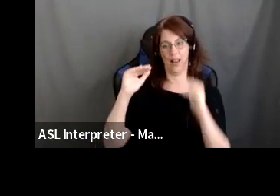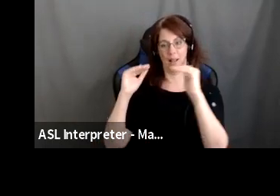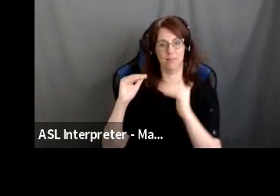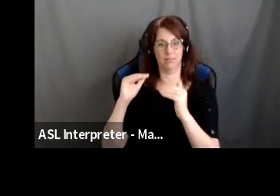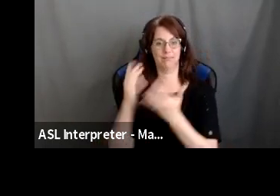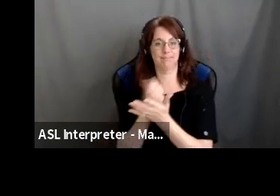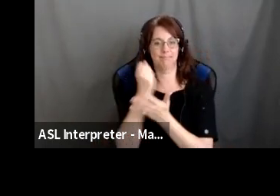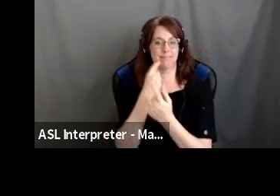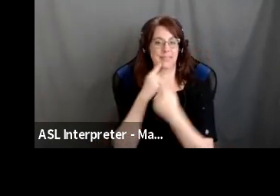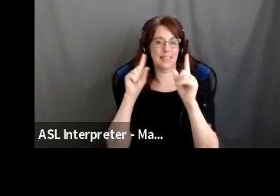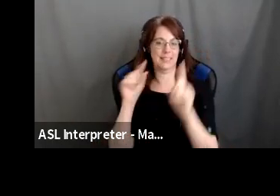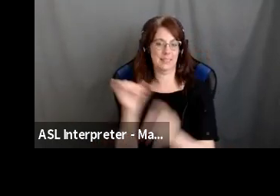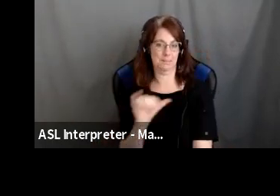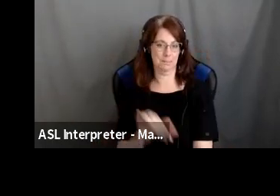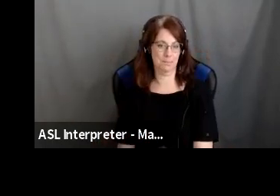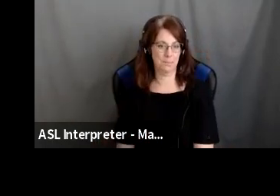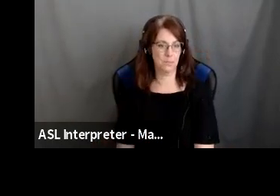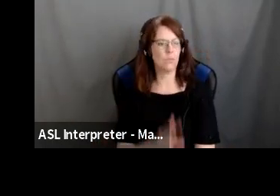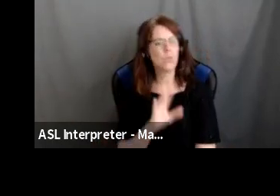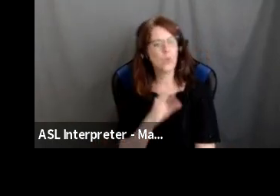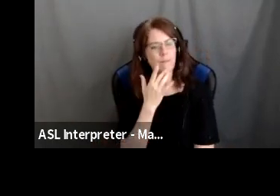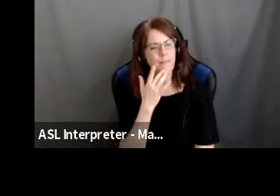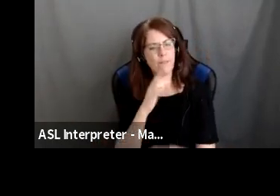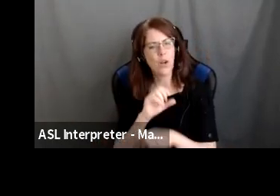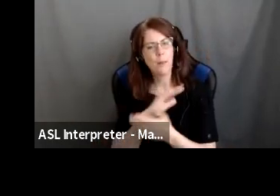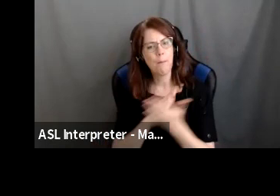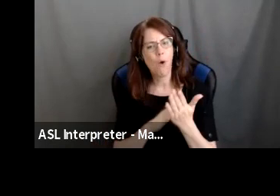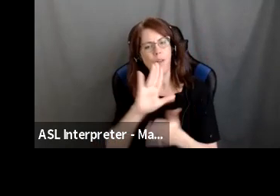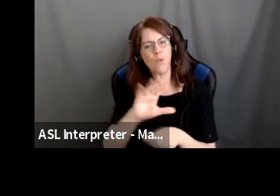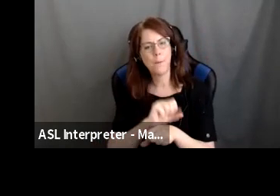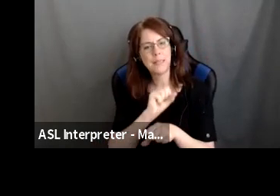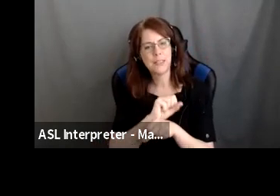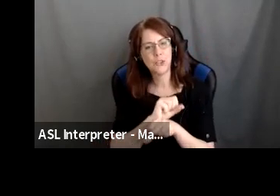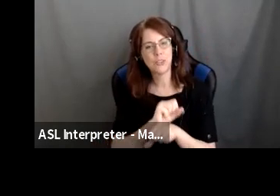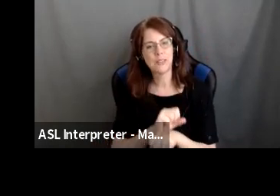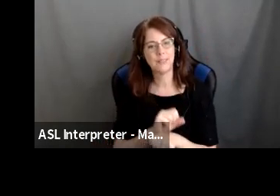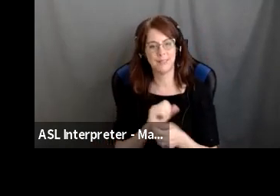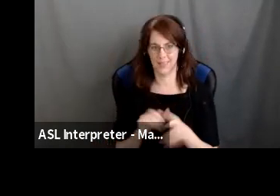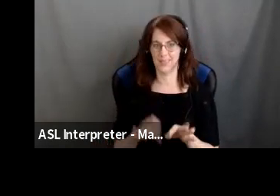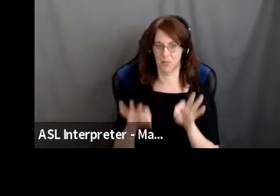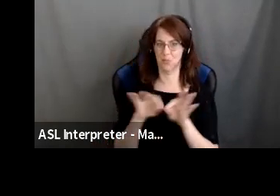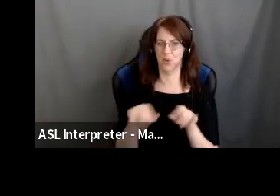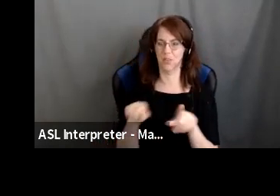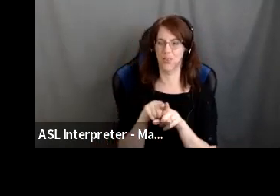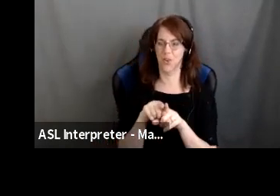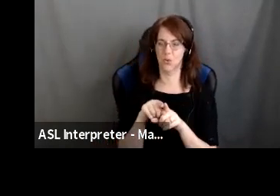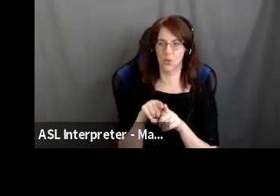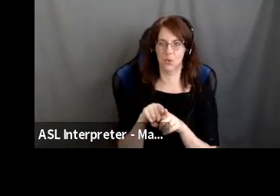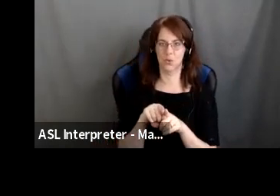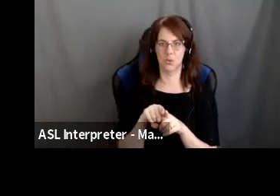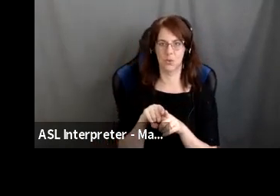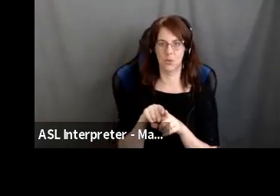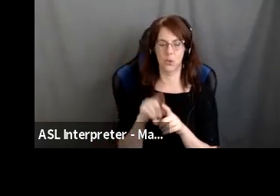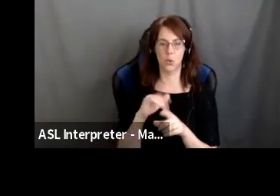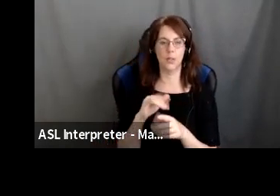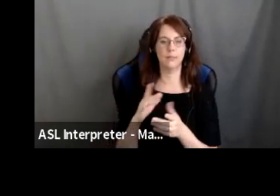success. And what is your favorite part of your position? That's also important because you can also gauge the culture